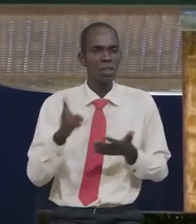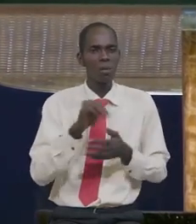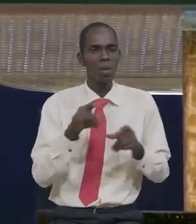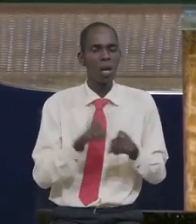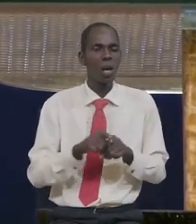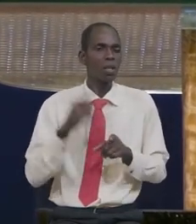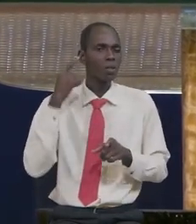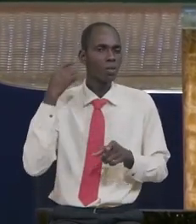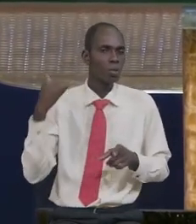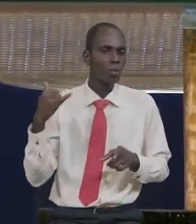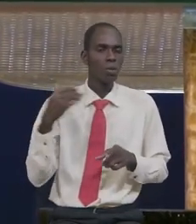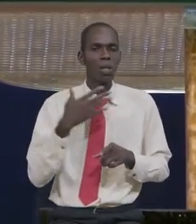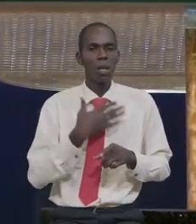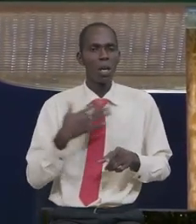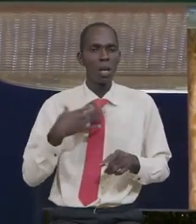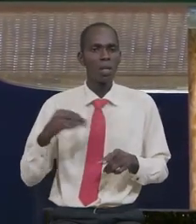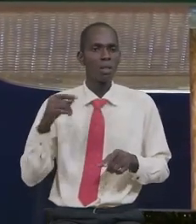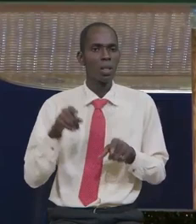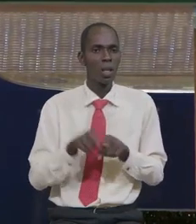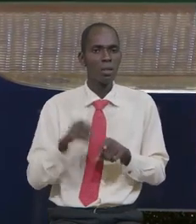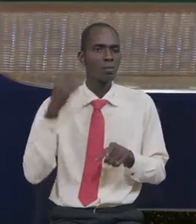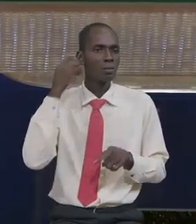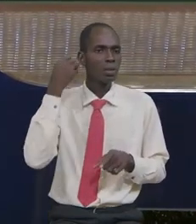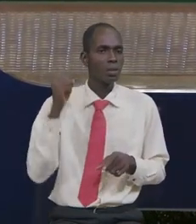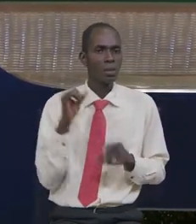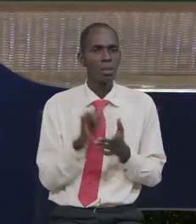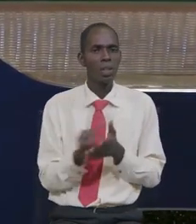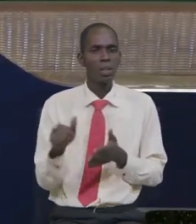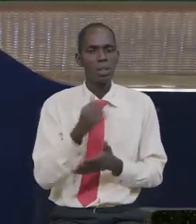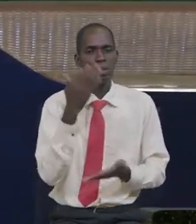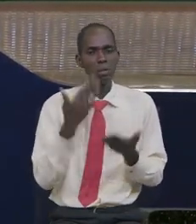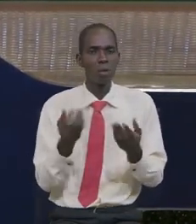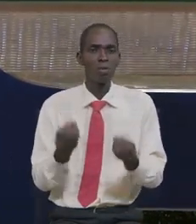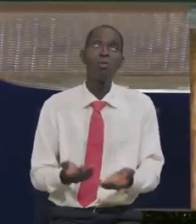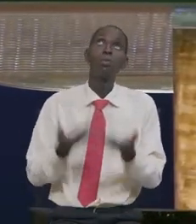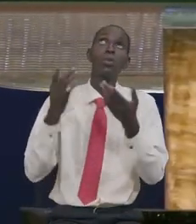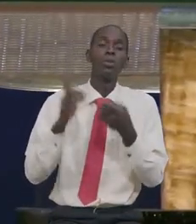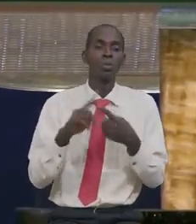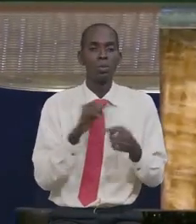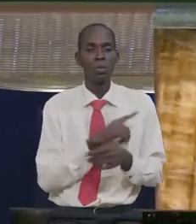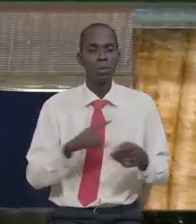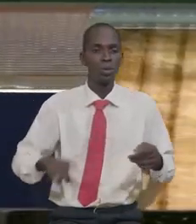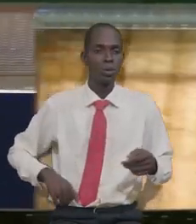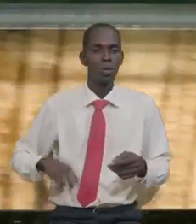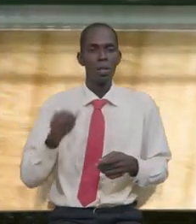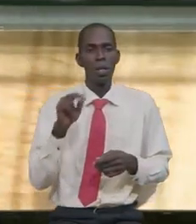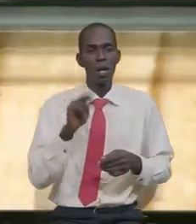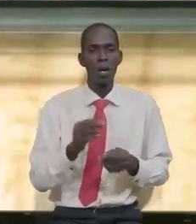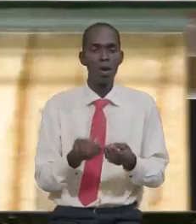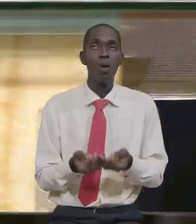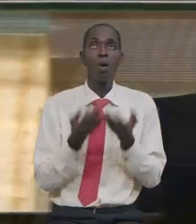that they may offer unto the Lord an offering